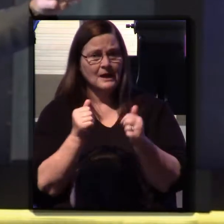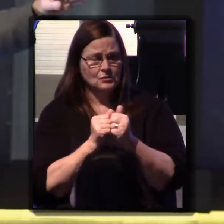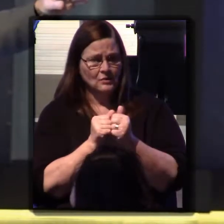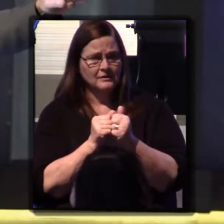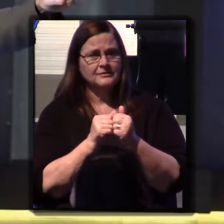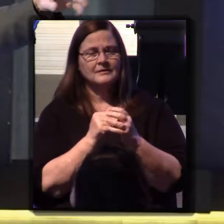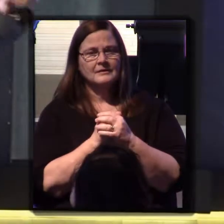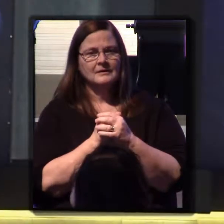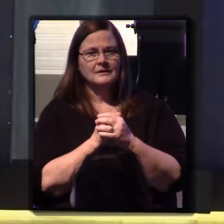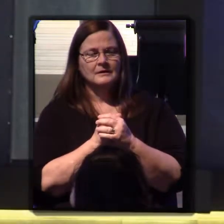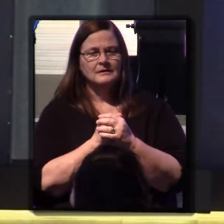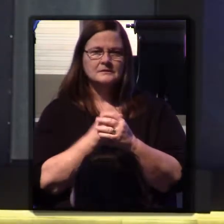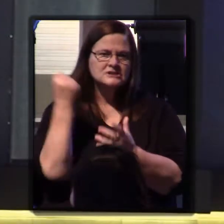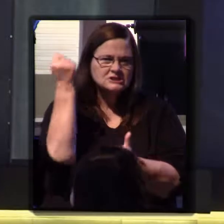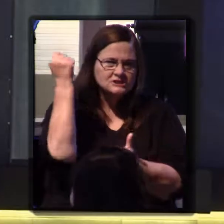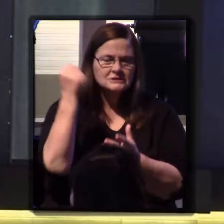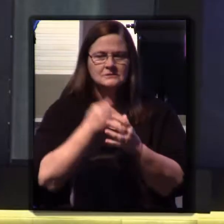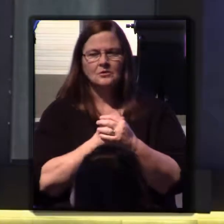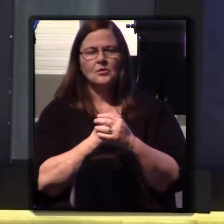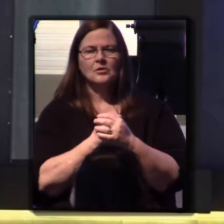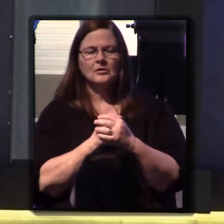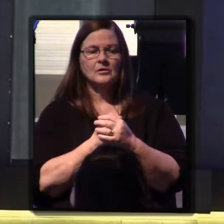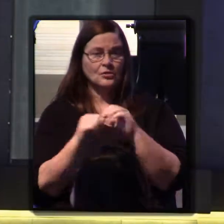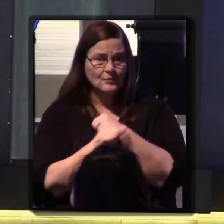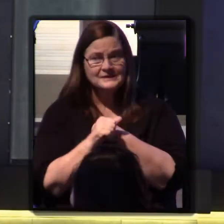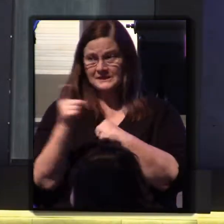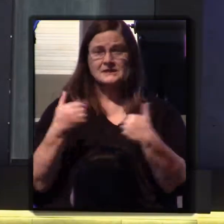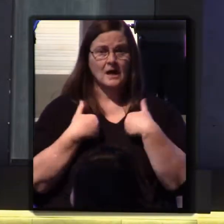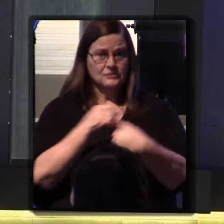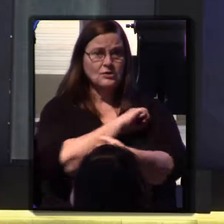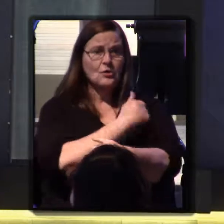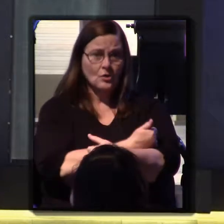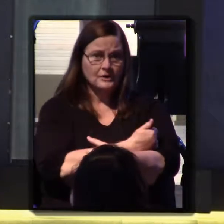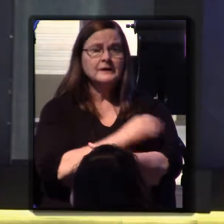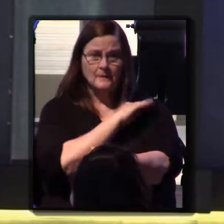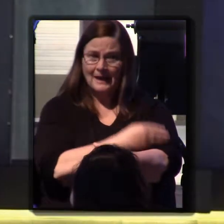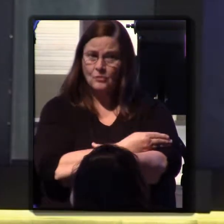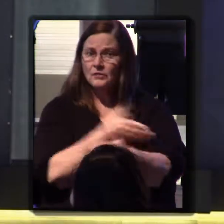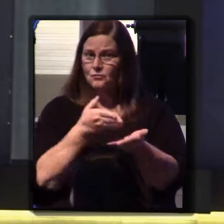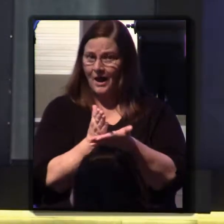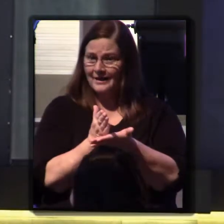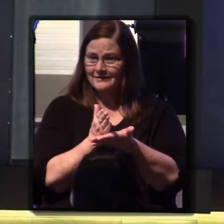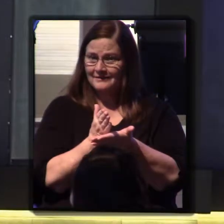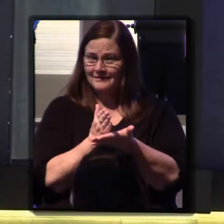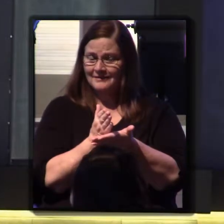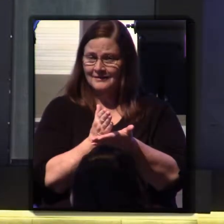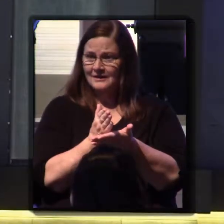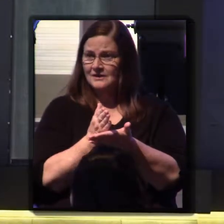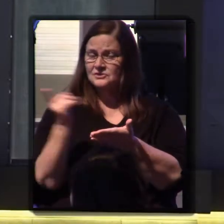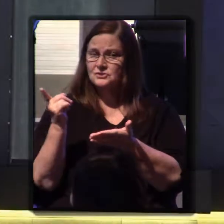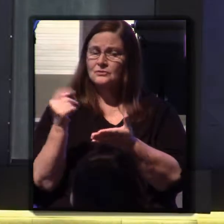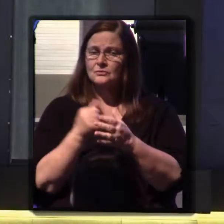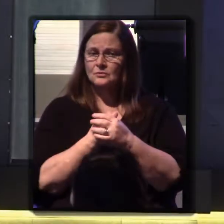time, but that he did not respond in kind. And even though he could have and had the authority and